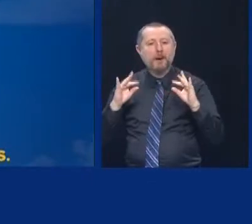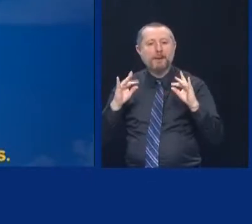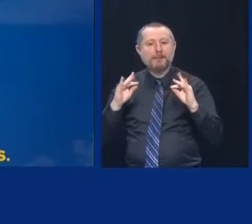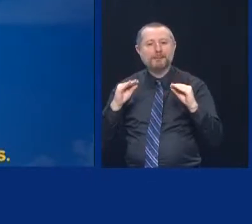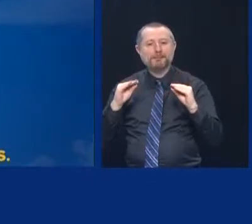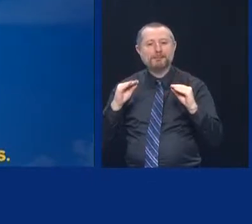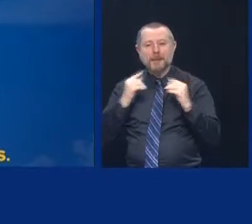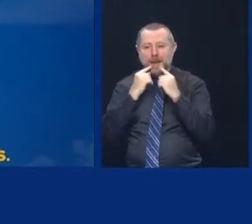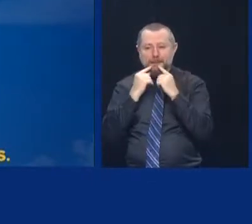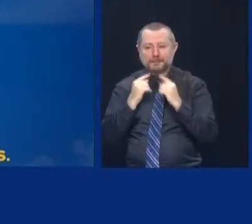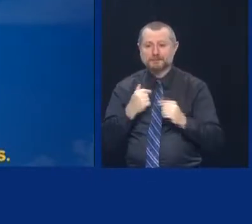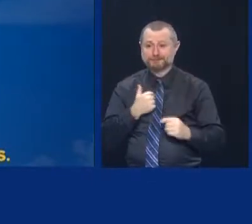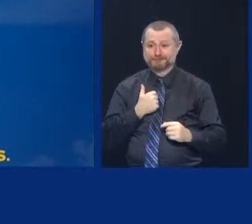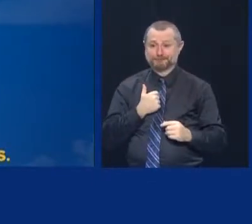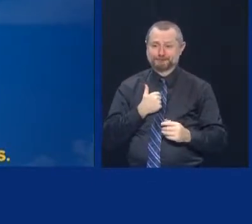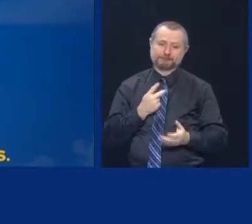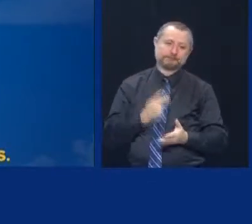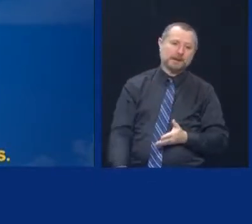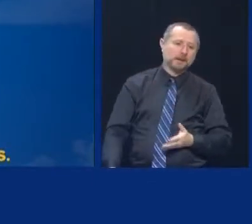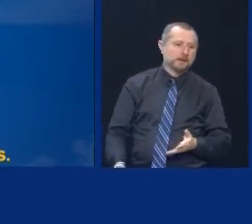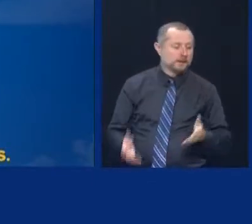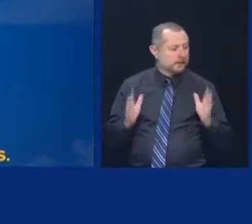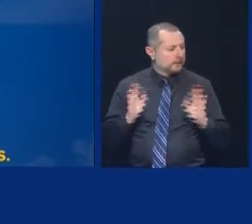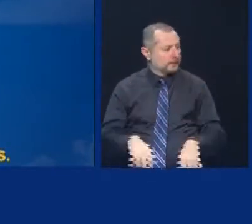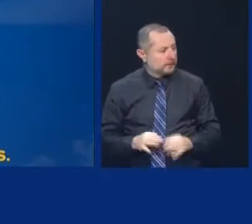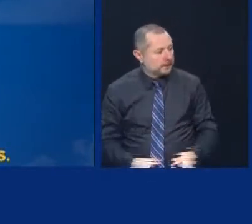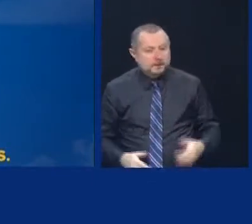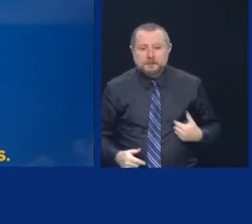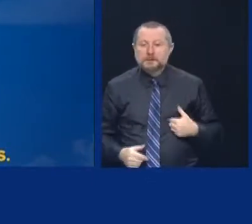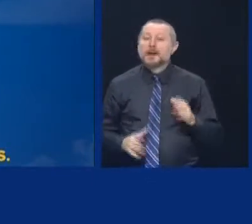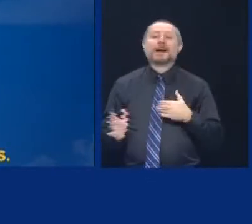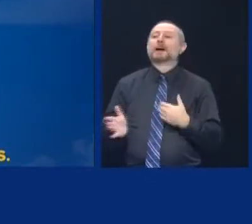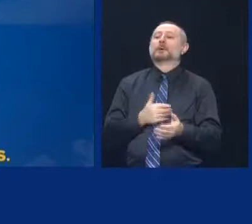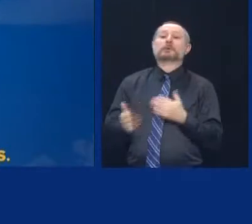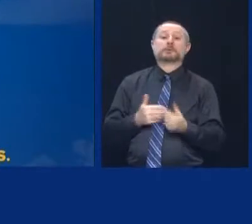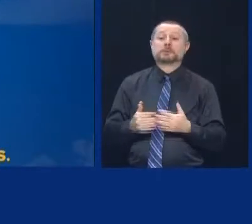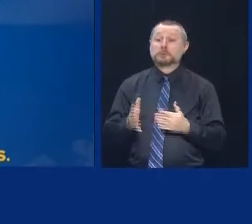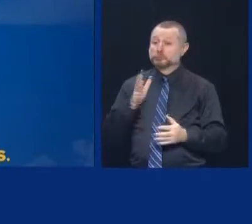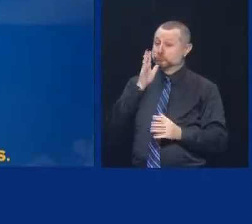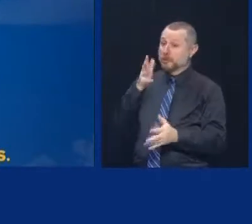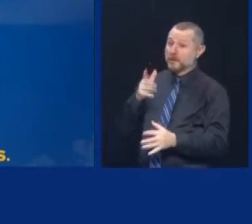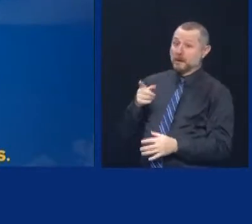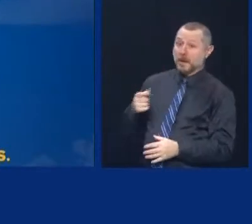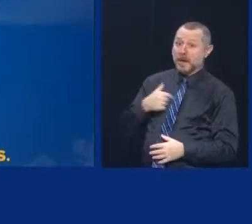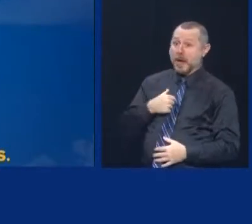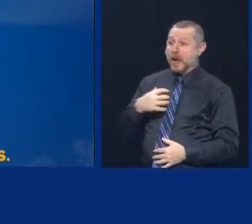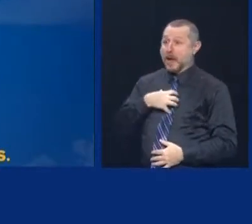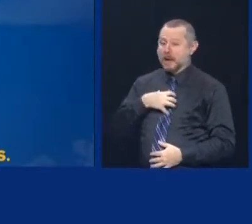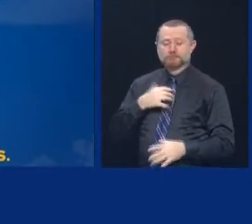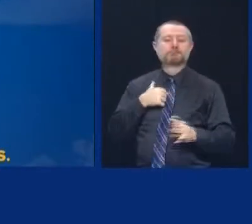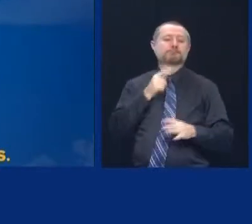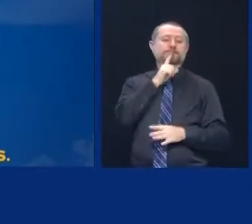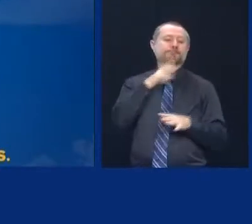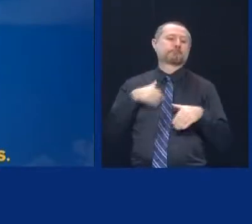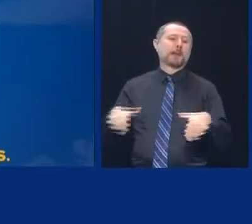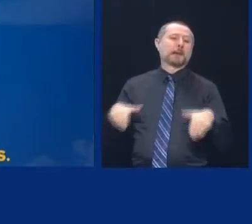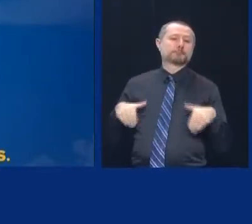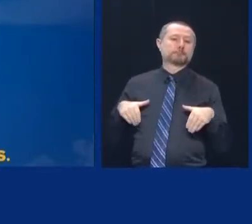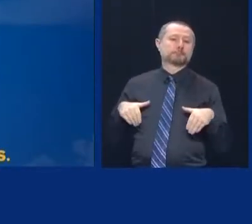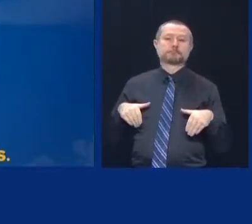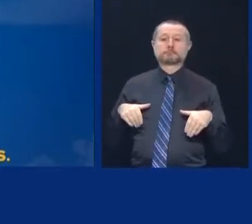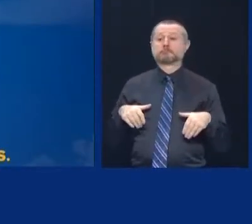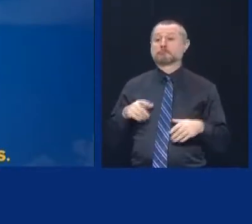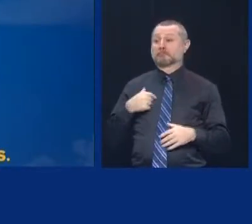always dry anyway. But then my grandmother didn't really take the complainers. Somebody would say, oh, turkey's dry. That's why you